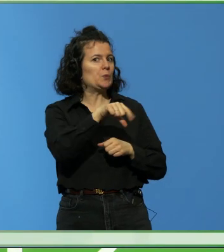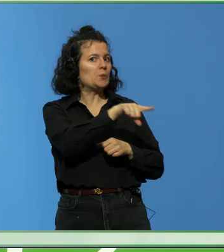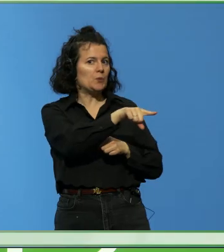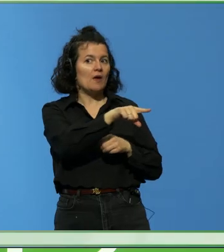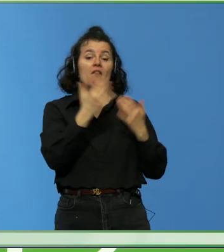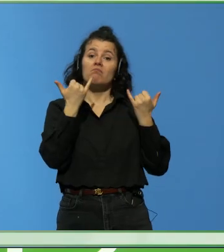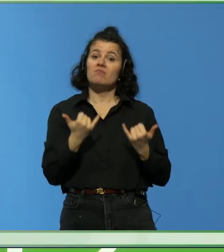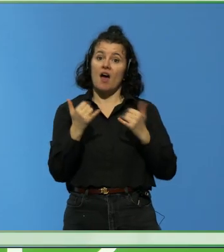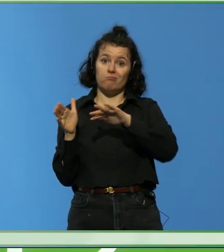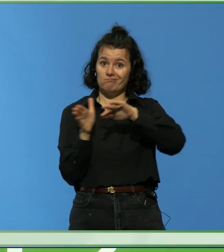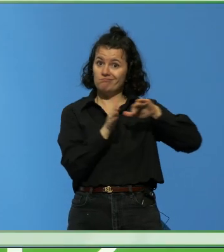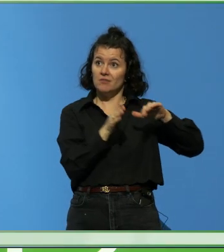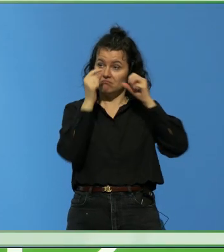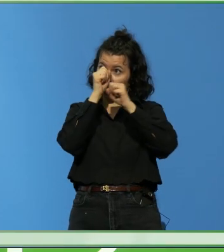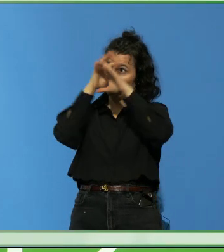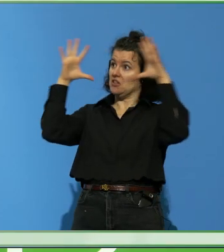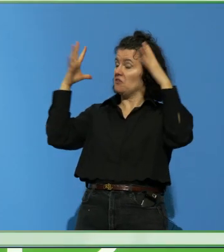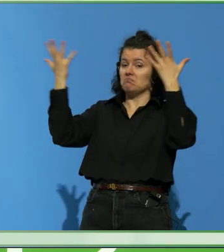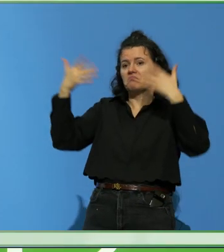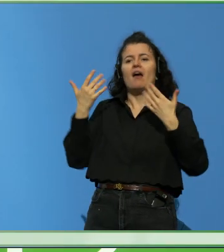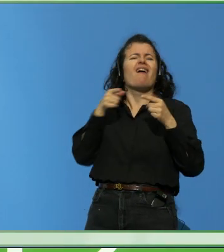such as pregnancy or other